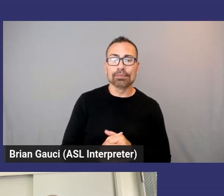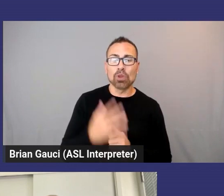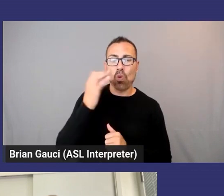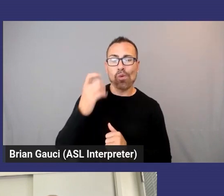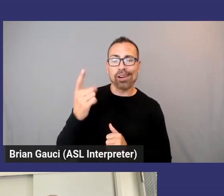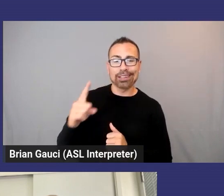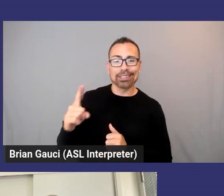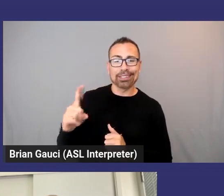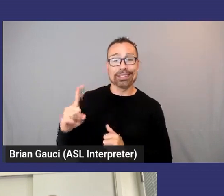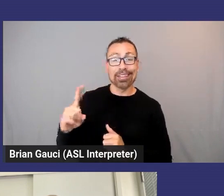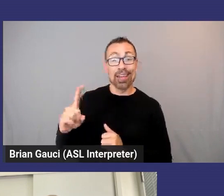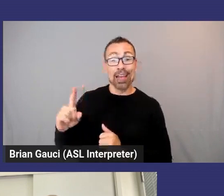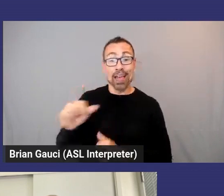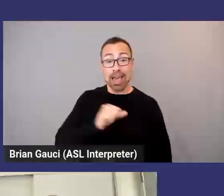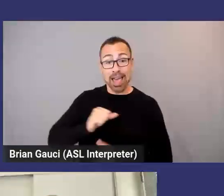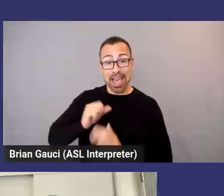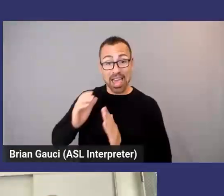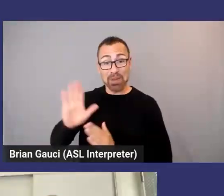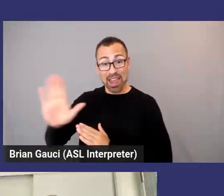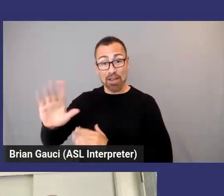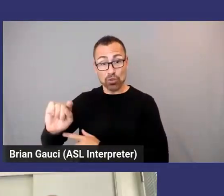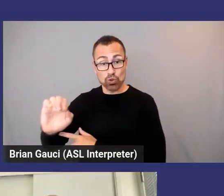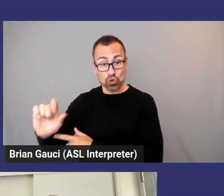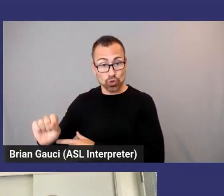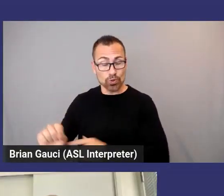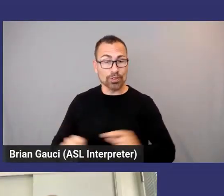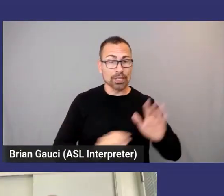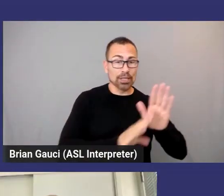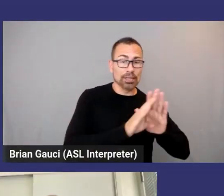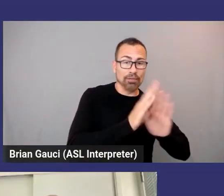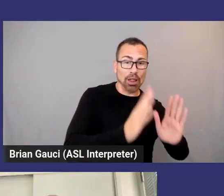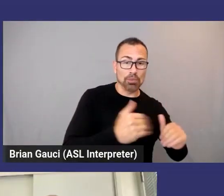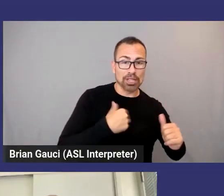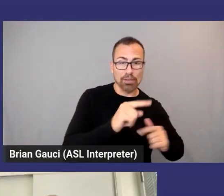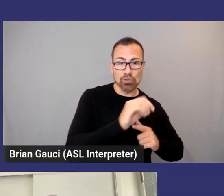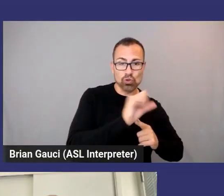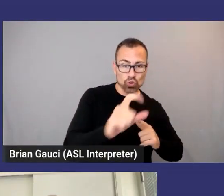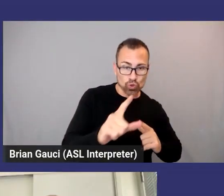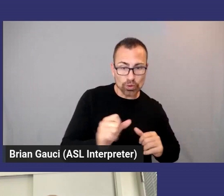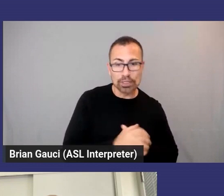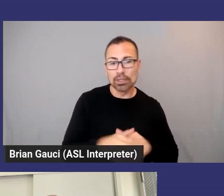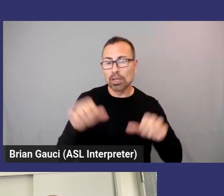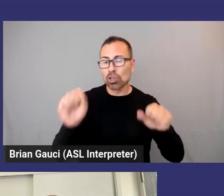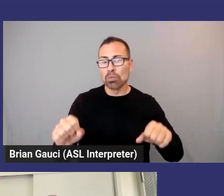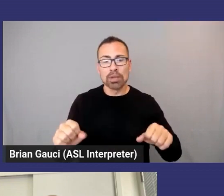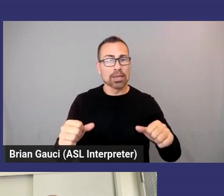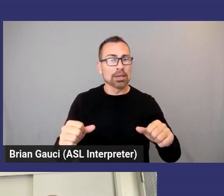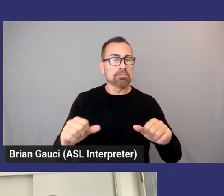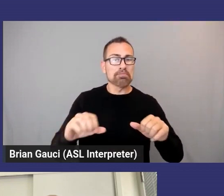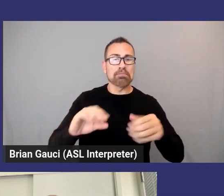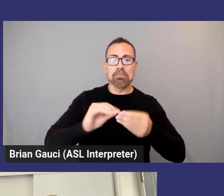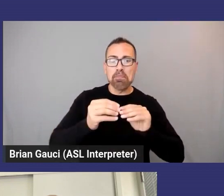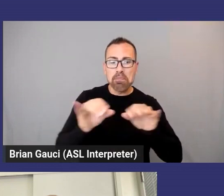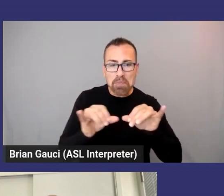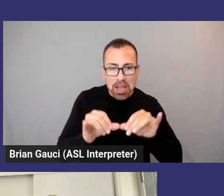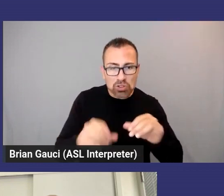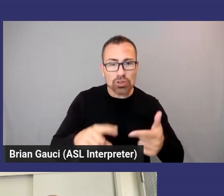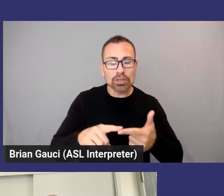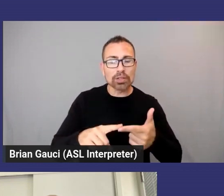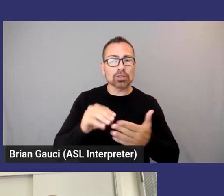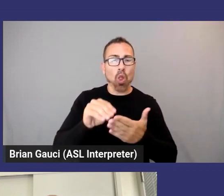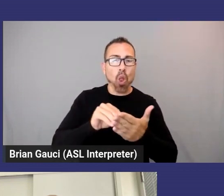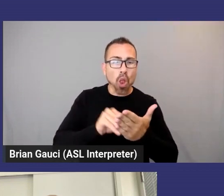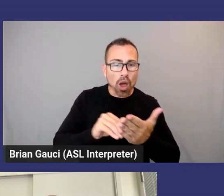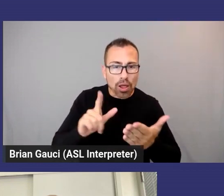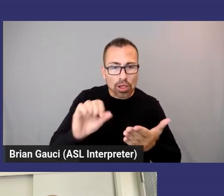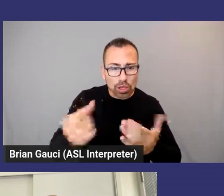set of tools, and this could be metrics and logs and things like that. But at 2 a.m., when there's a big outage, kind